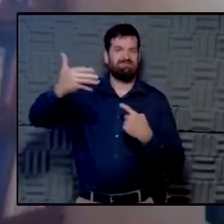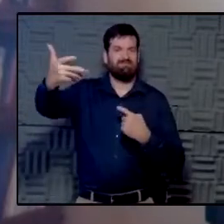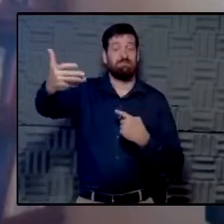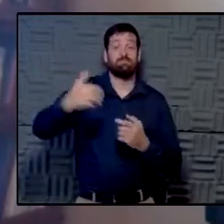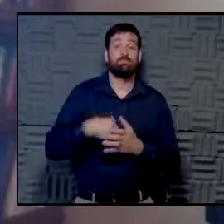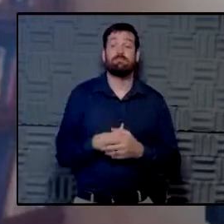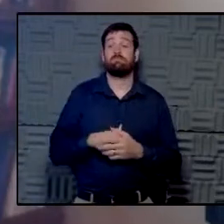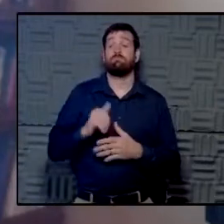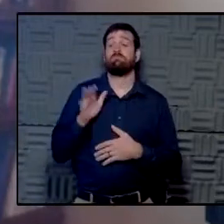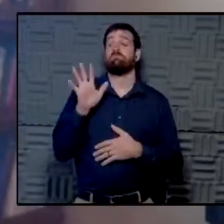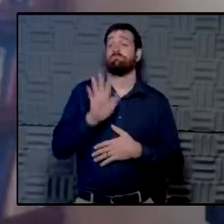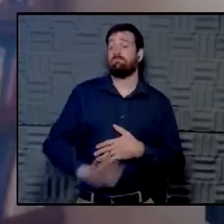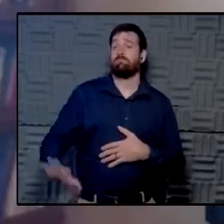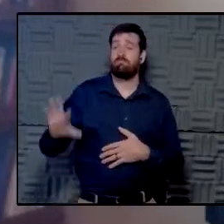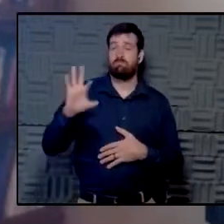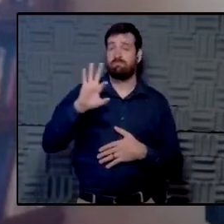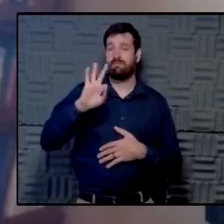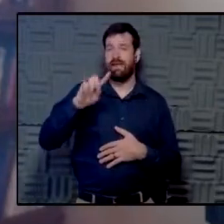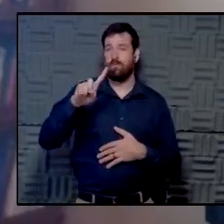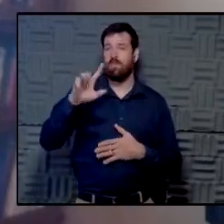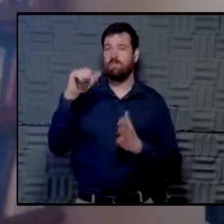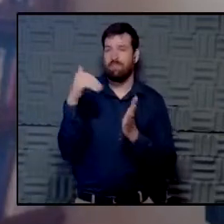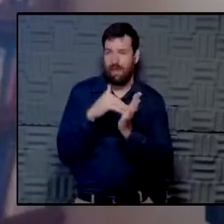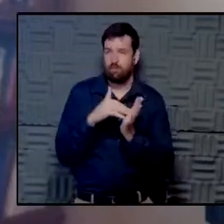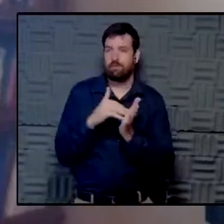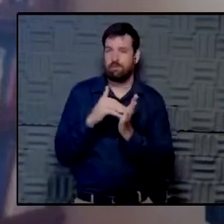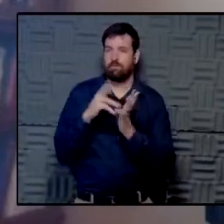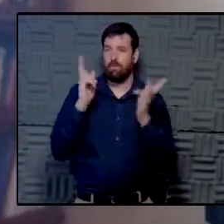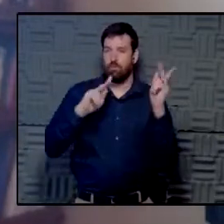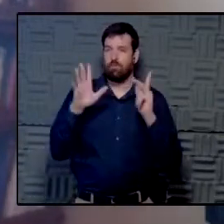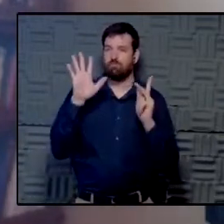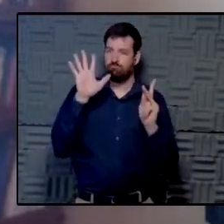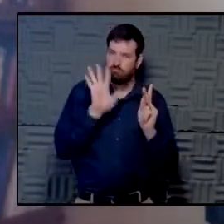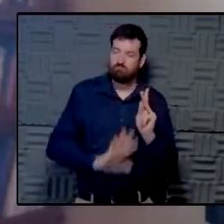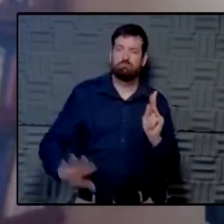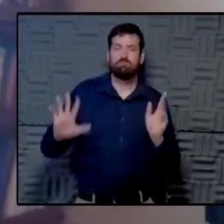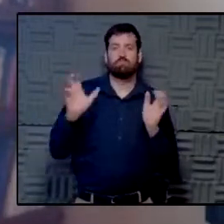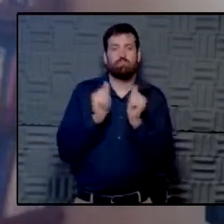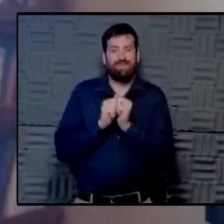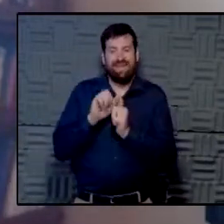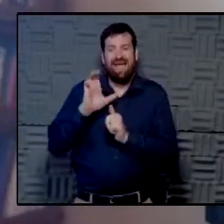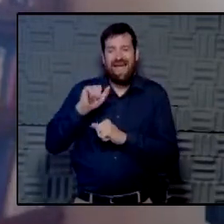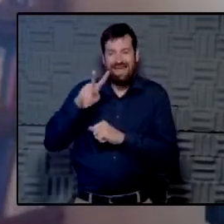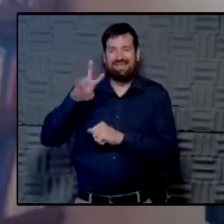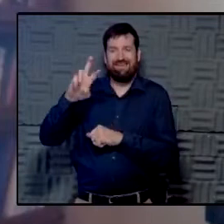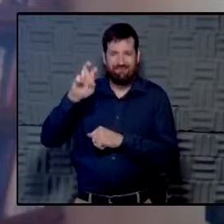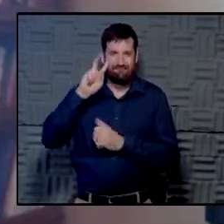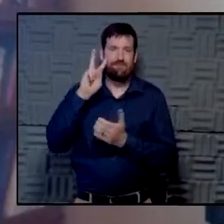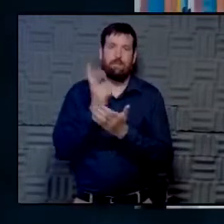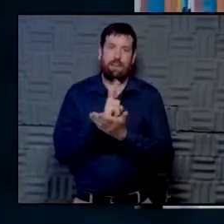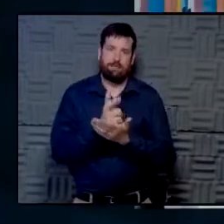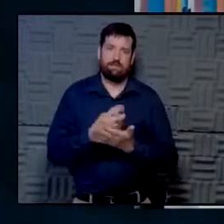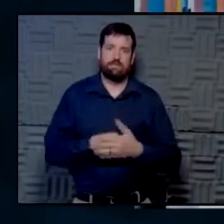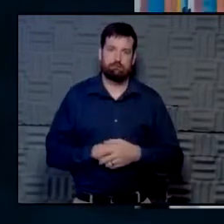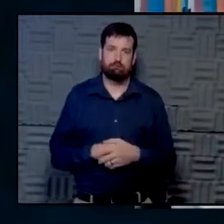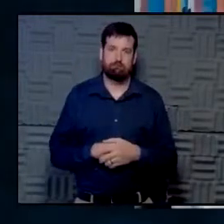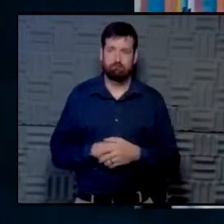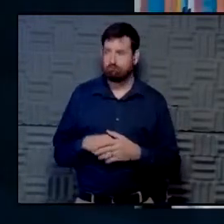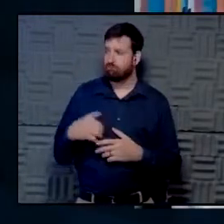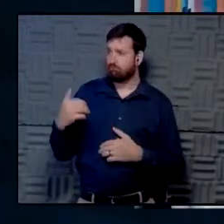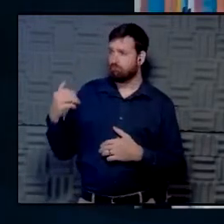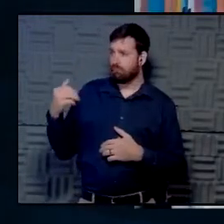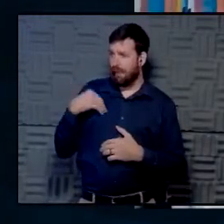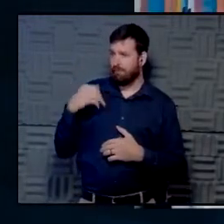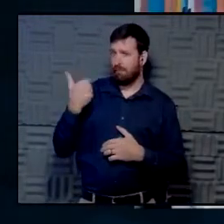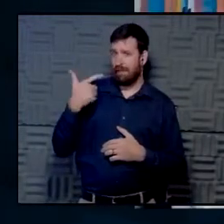around little over 91,000 individuals with active epilepsy. So now you do have a